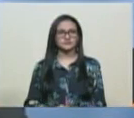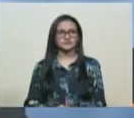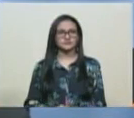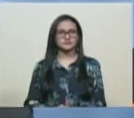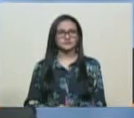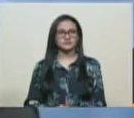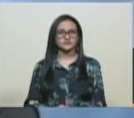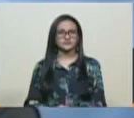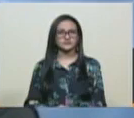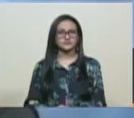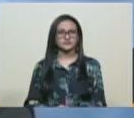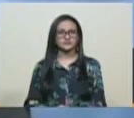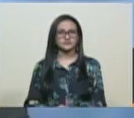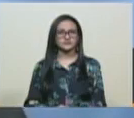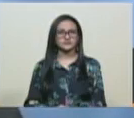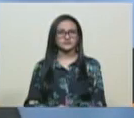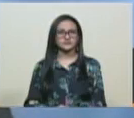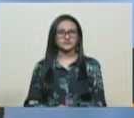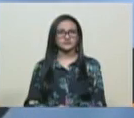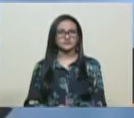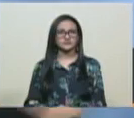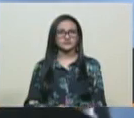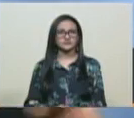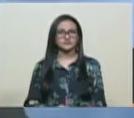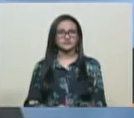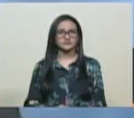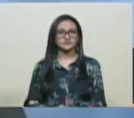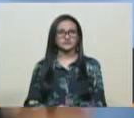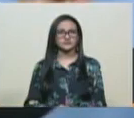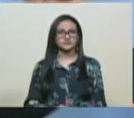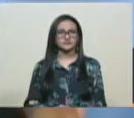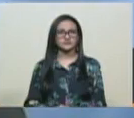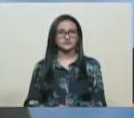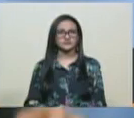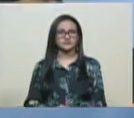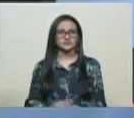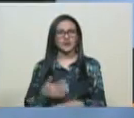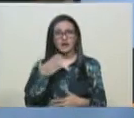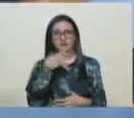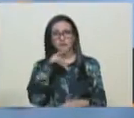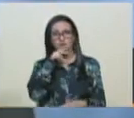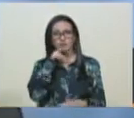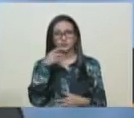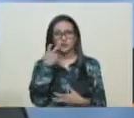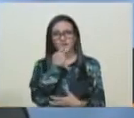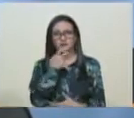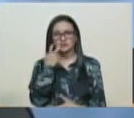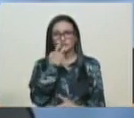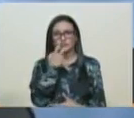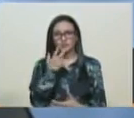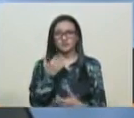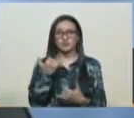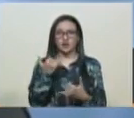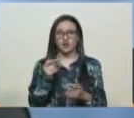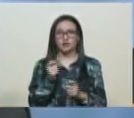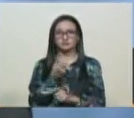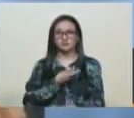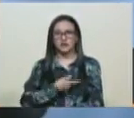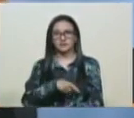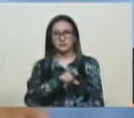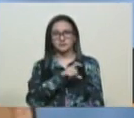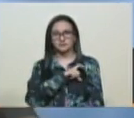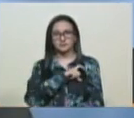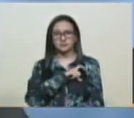we'll keep on looking for dialogue because that's the only way in the world, international law and